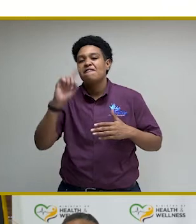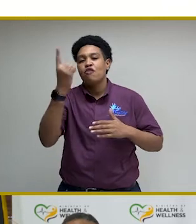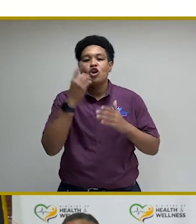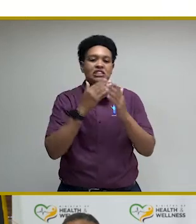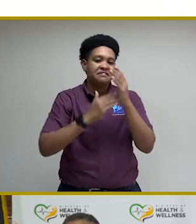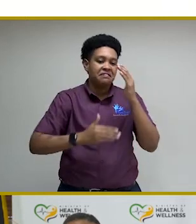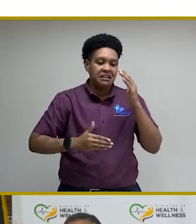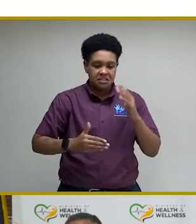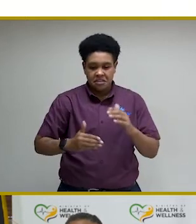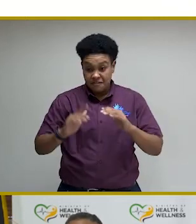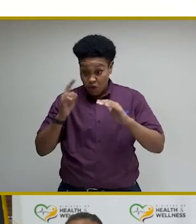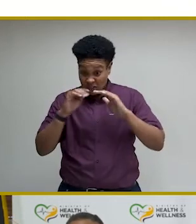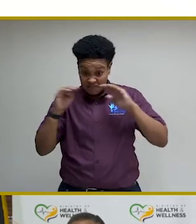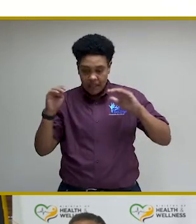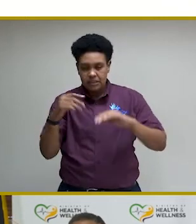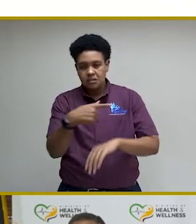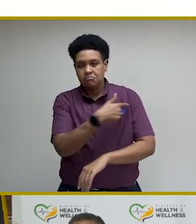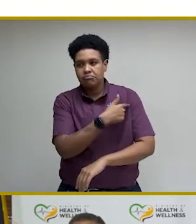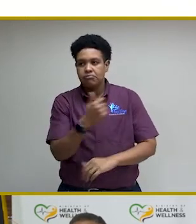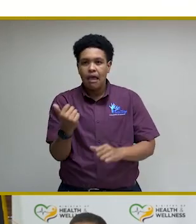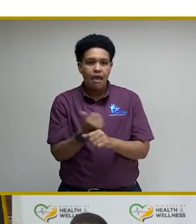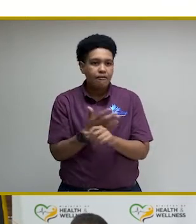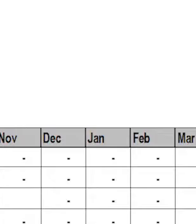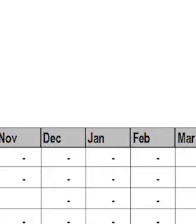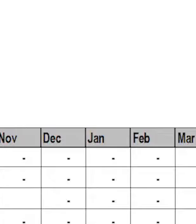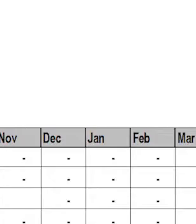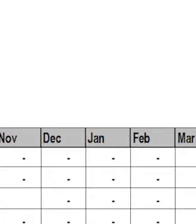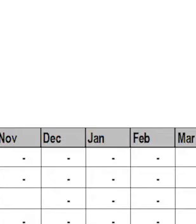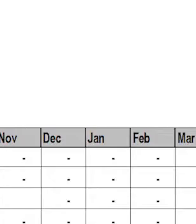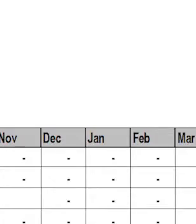1 implementation, all things being equal.